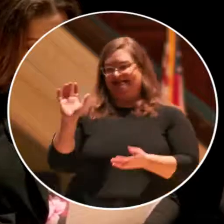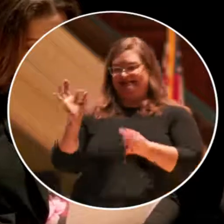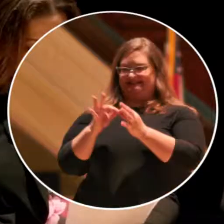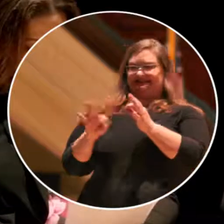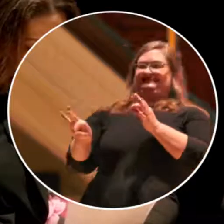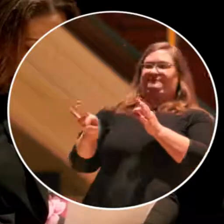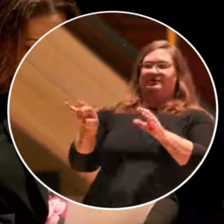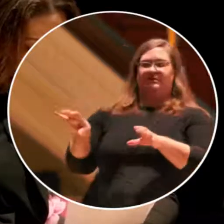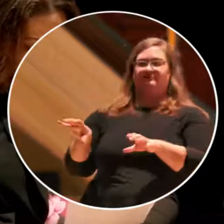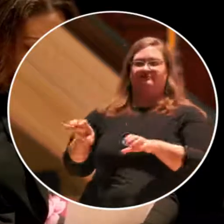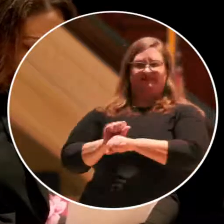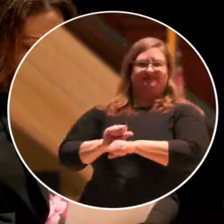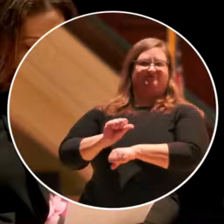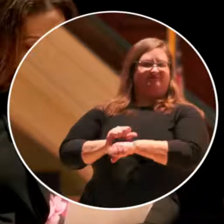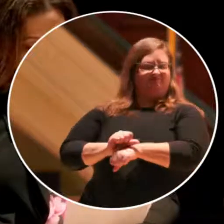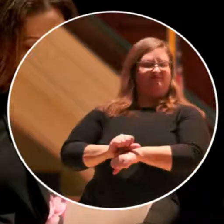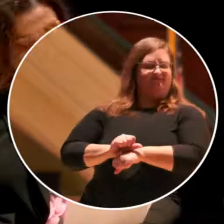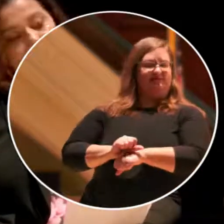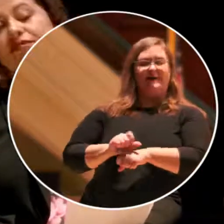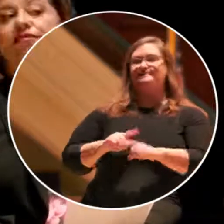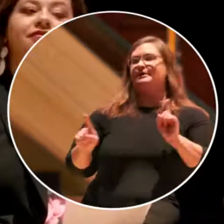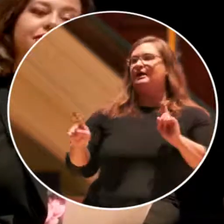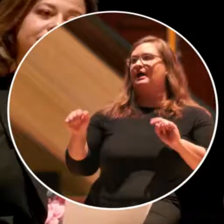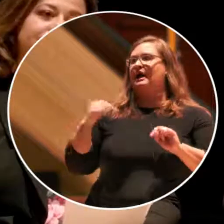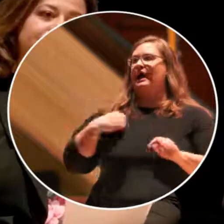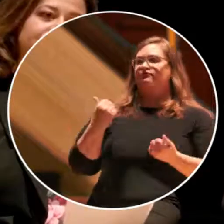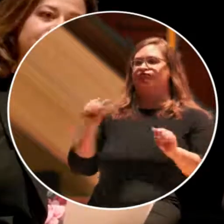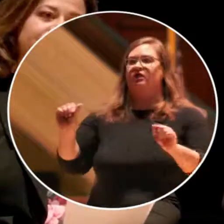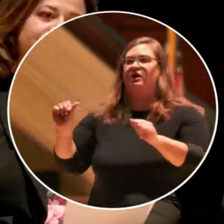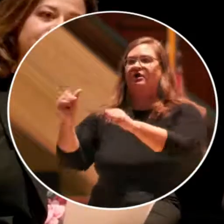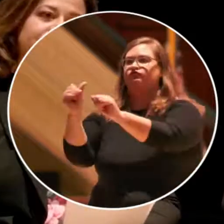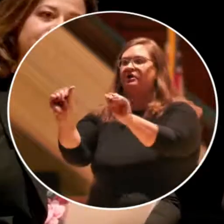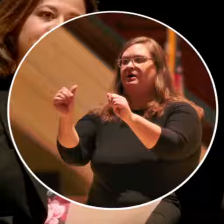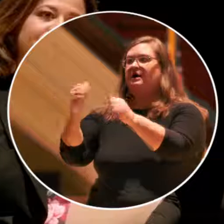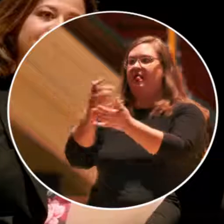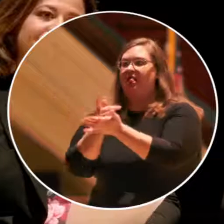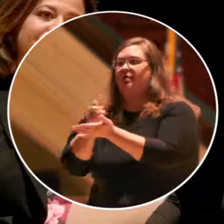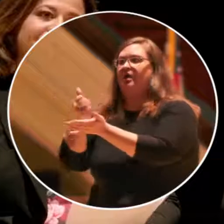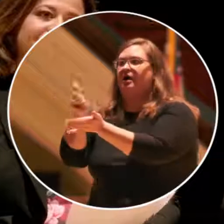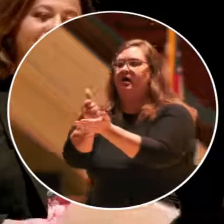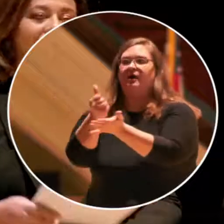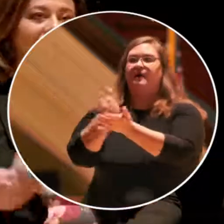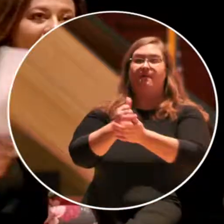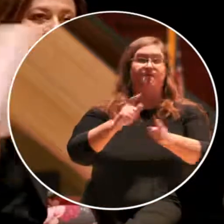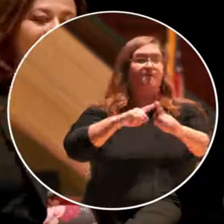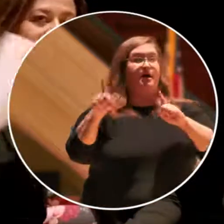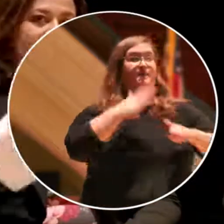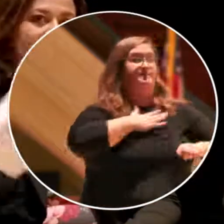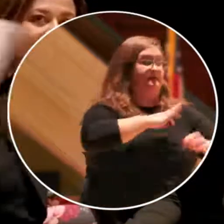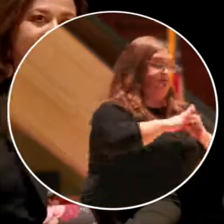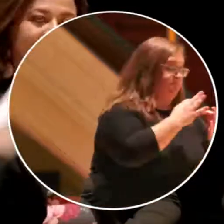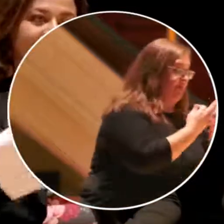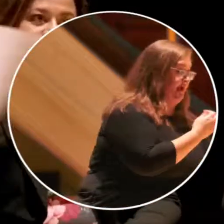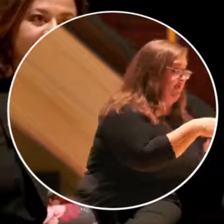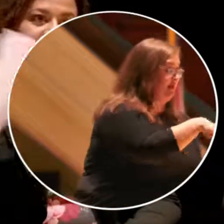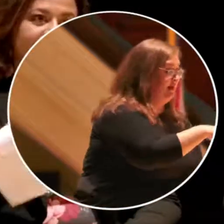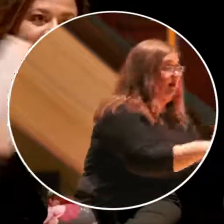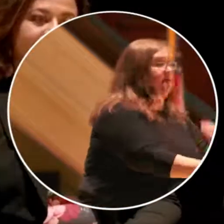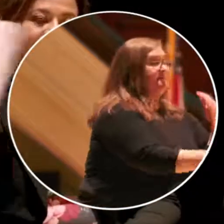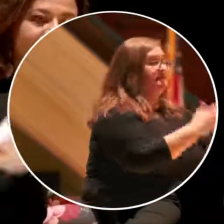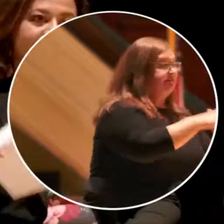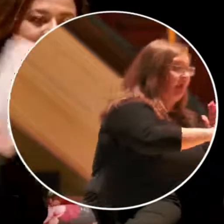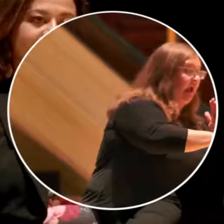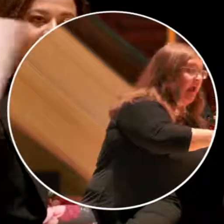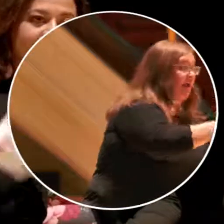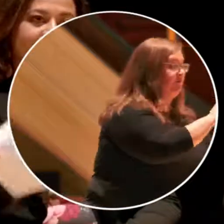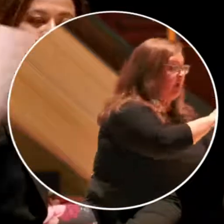I reach for them, I am bombarded by soccer practice, band lessons. Mom, can you take me to